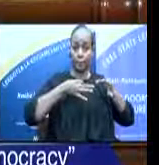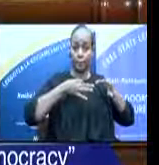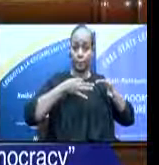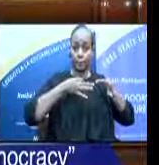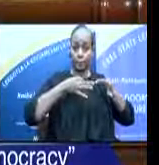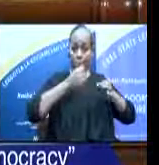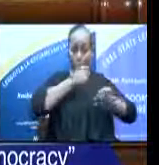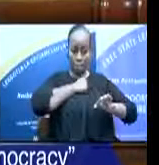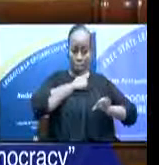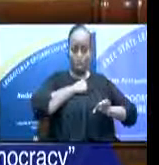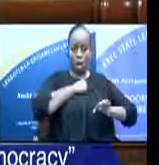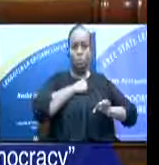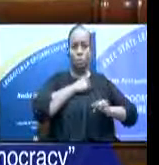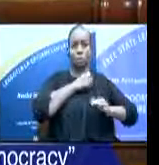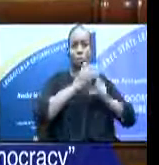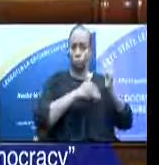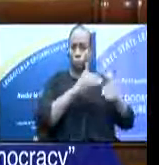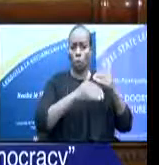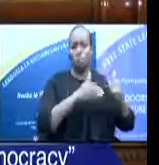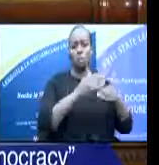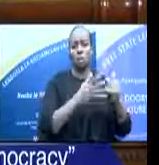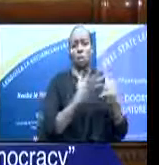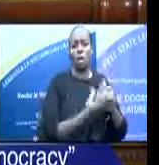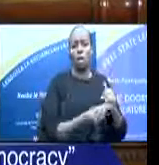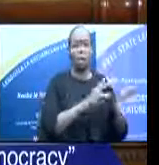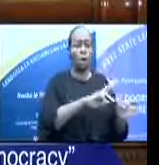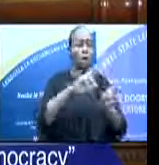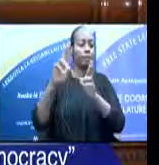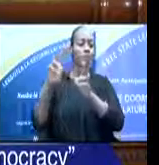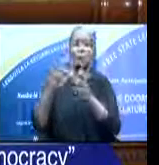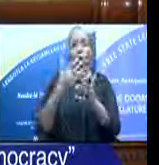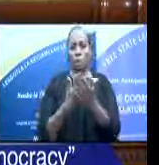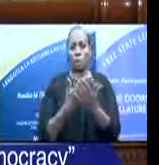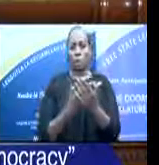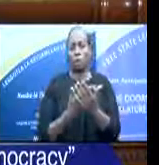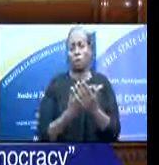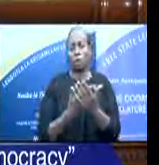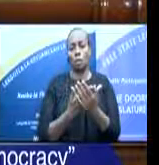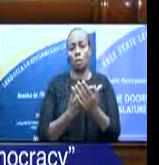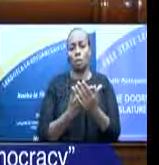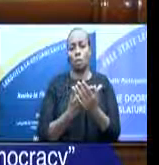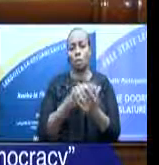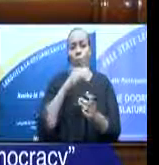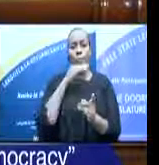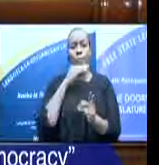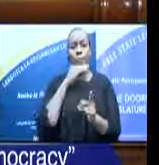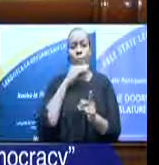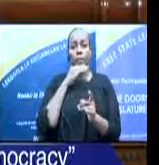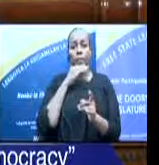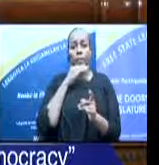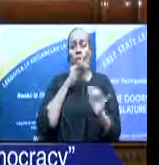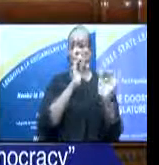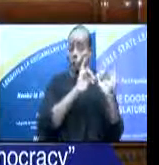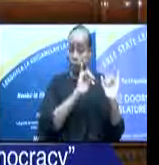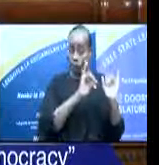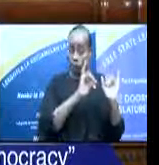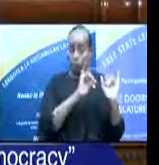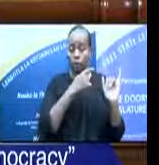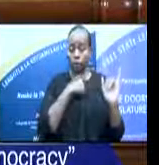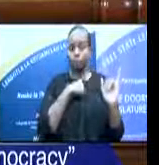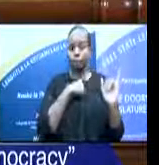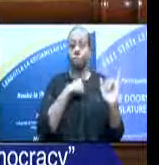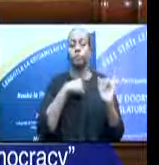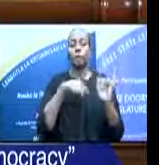officer, there is a process where you can refer that. You cannot, let me finish, I waited for you to